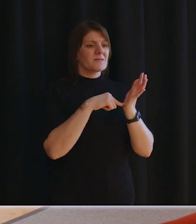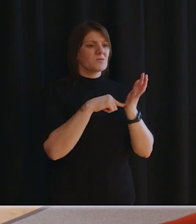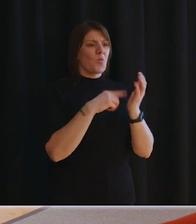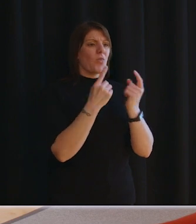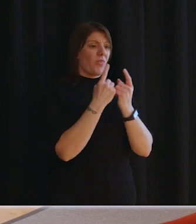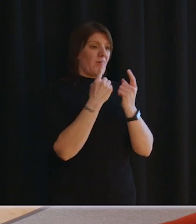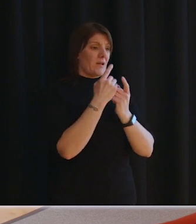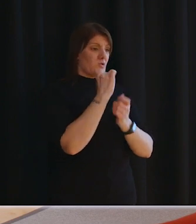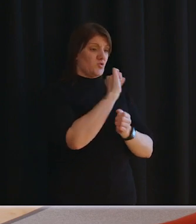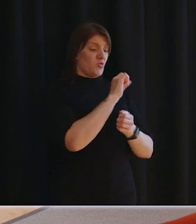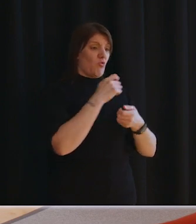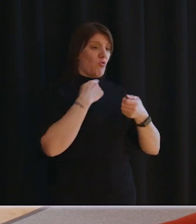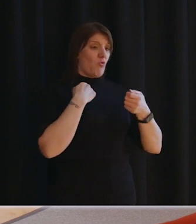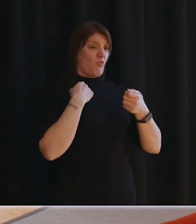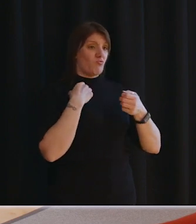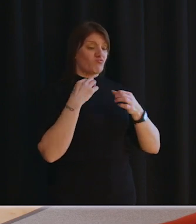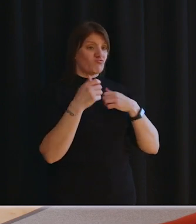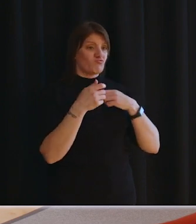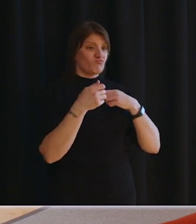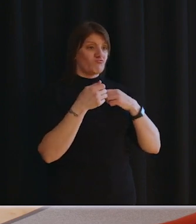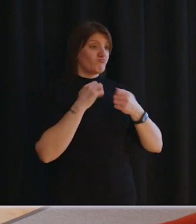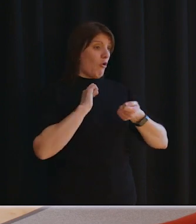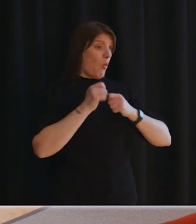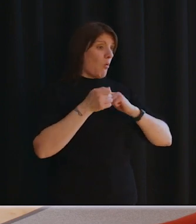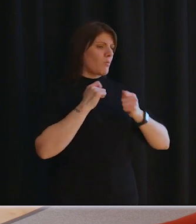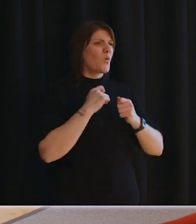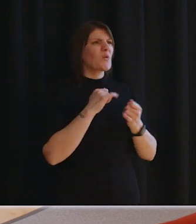As a SENCo, Yes.